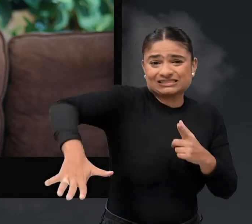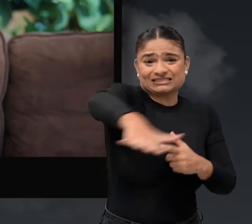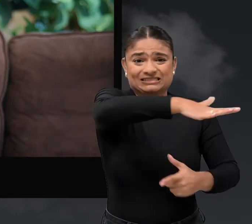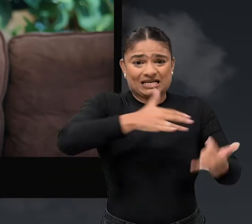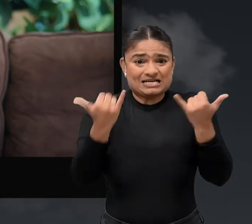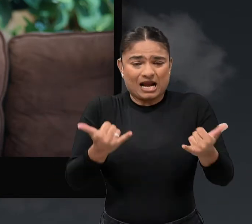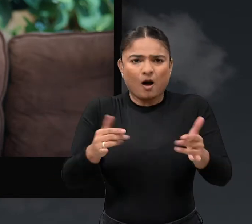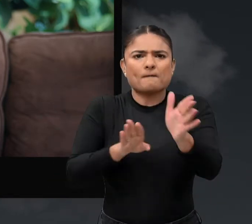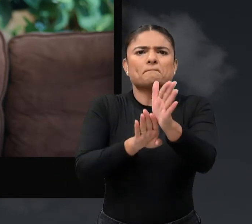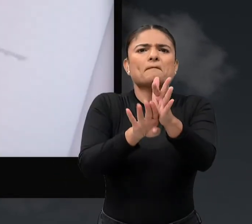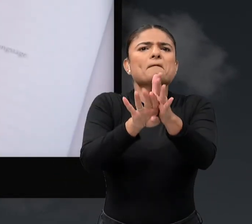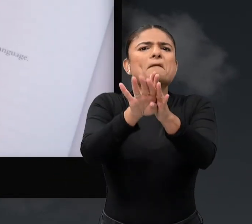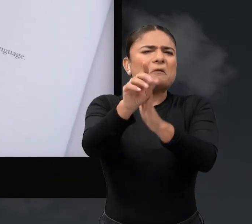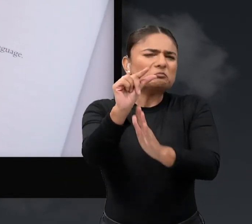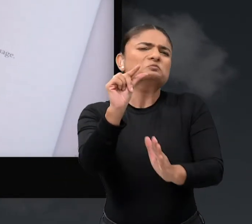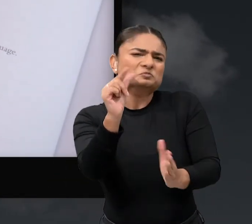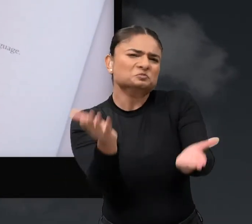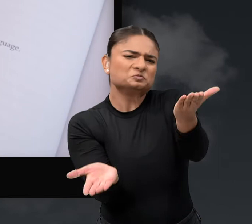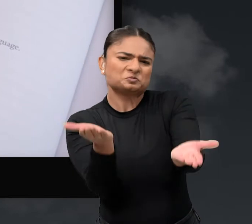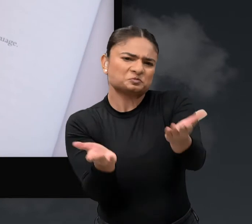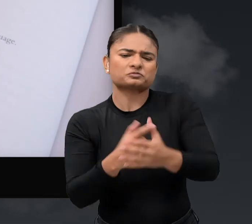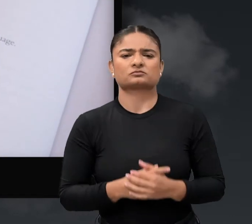se o leng sona tsa tsime.